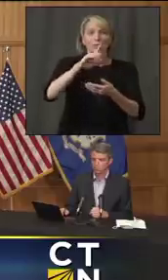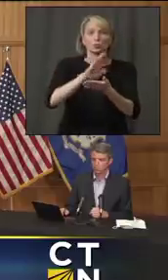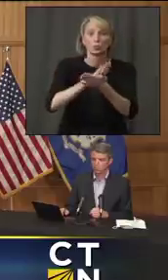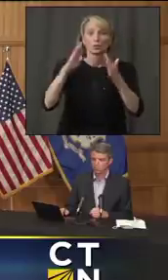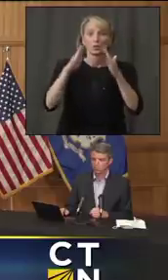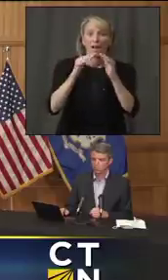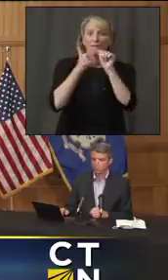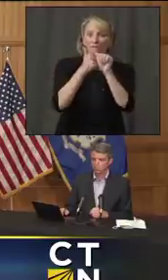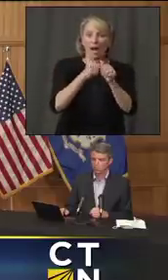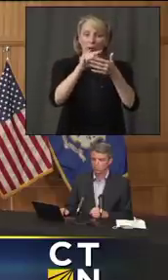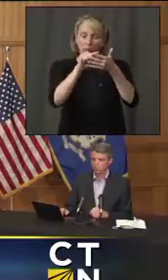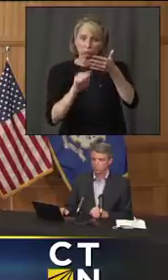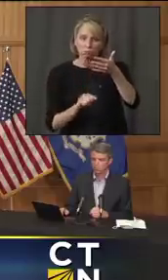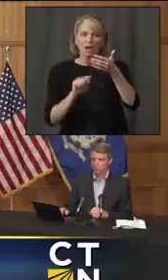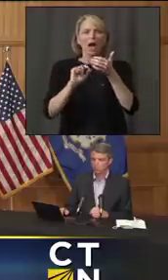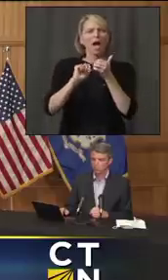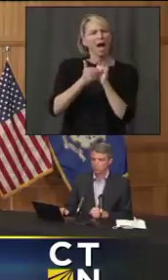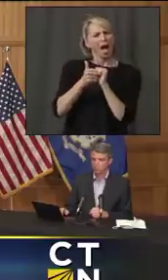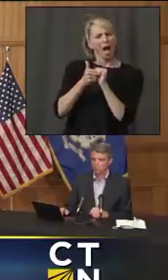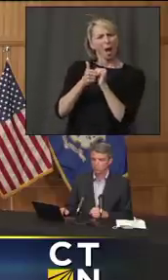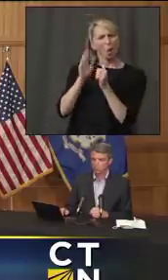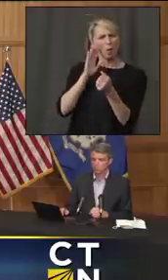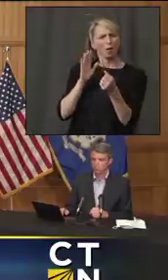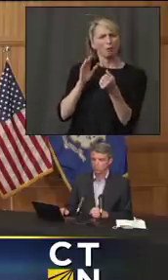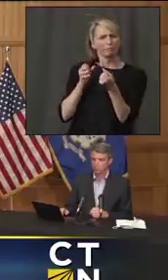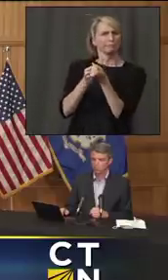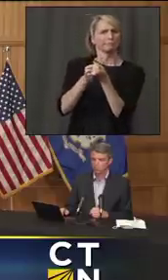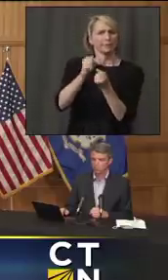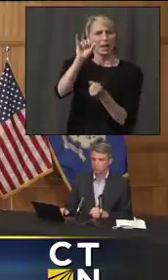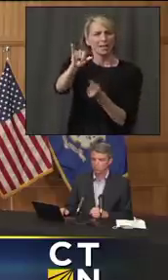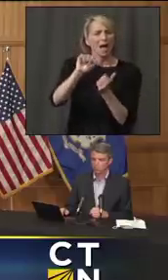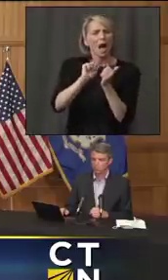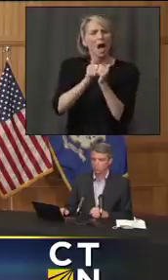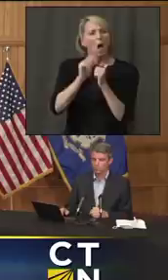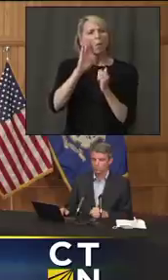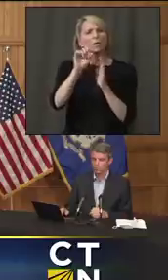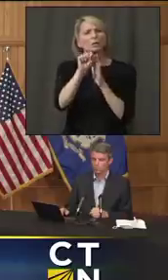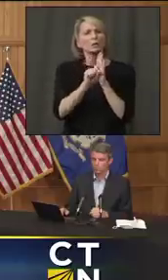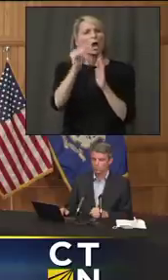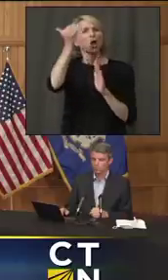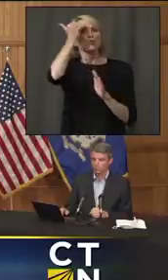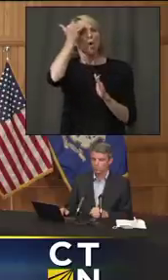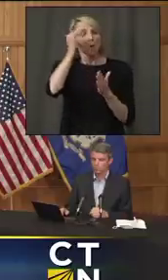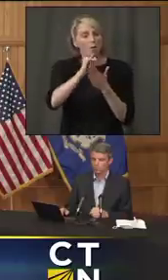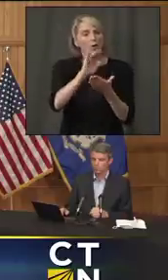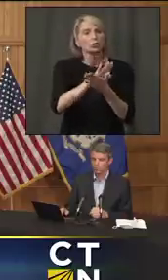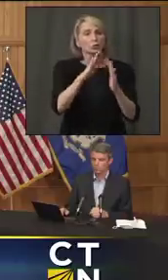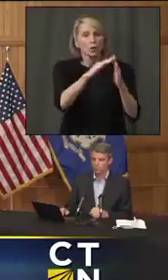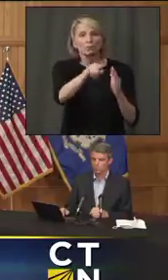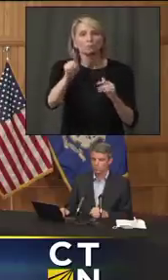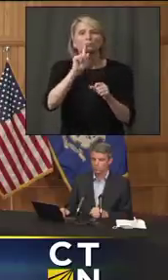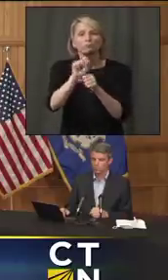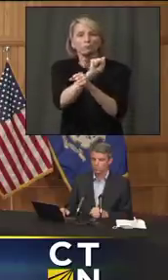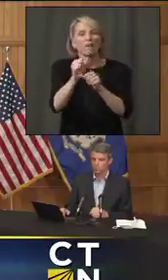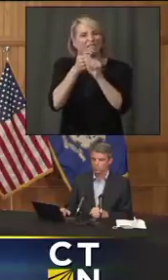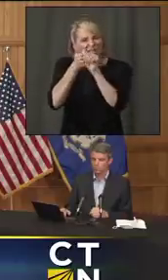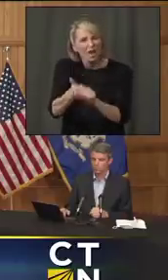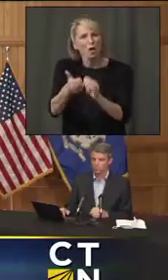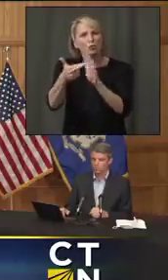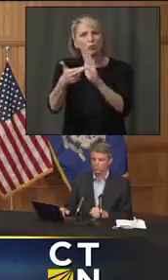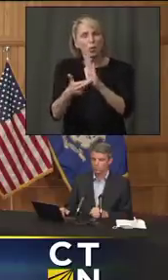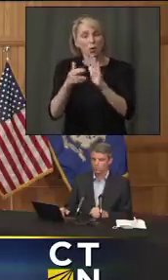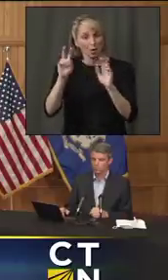districts are complying? Is this going to be sort of an honor system, or is there actually going to be